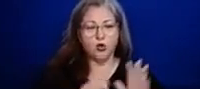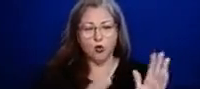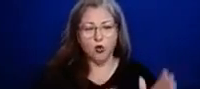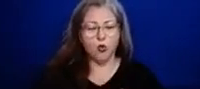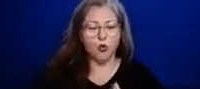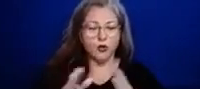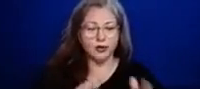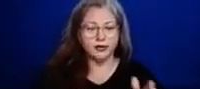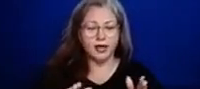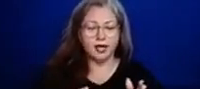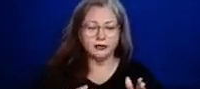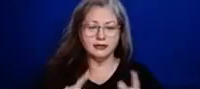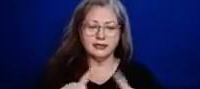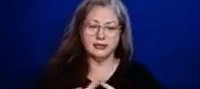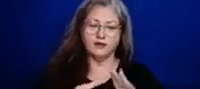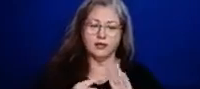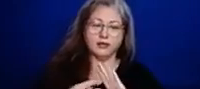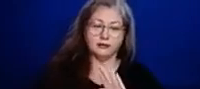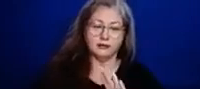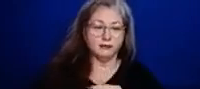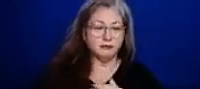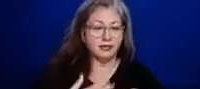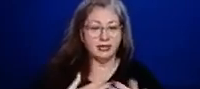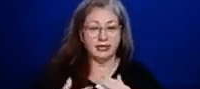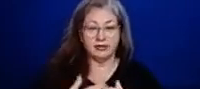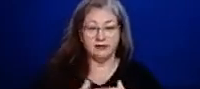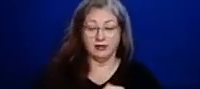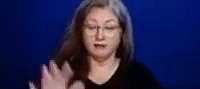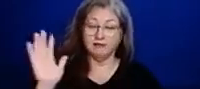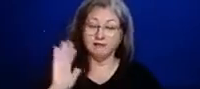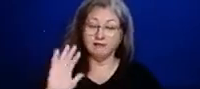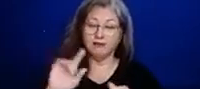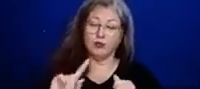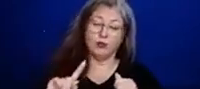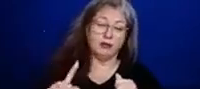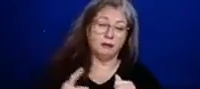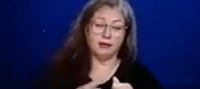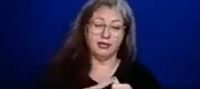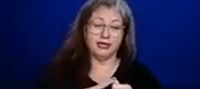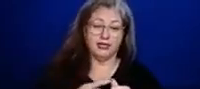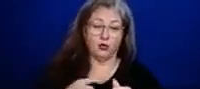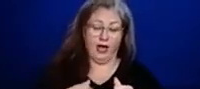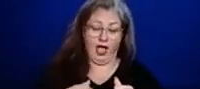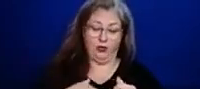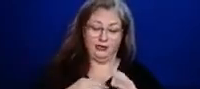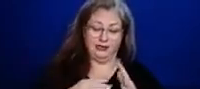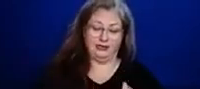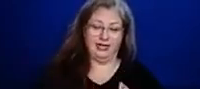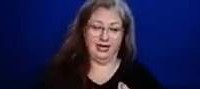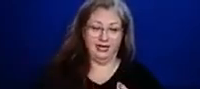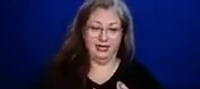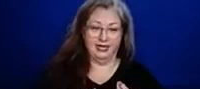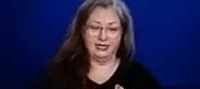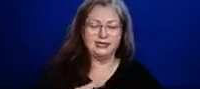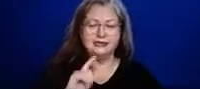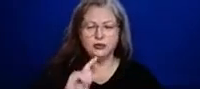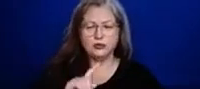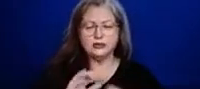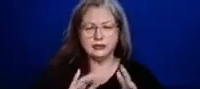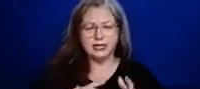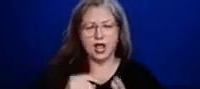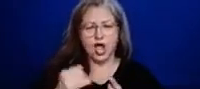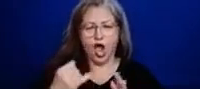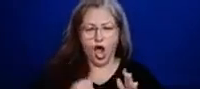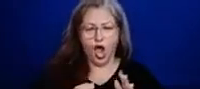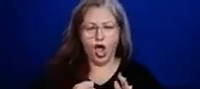organizing exhibits. Even at the beginning of me studying seriously art,